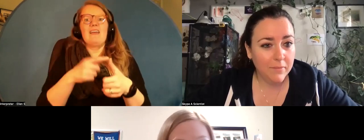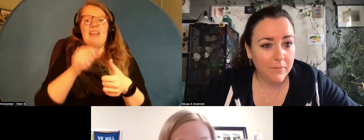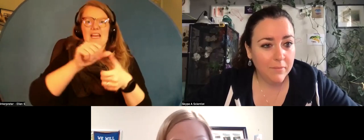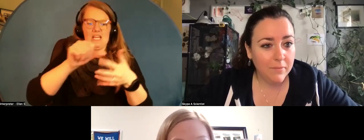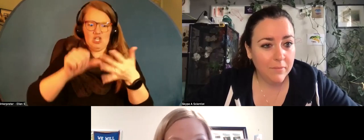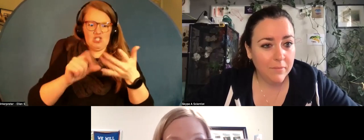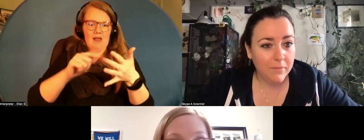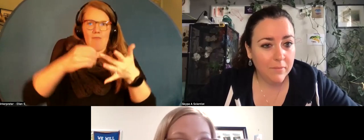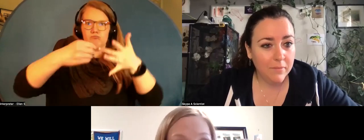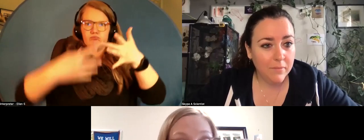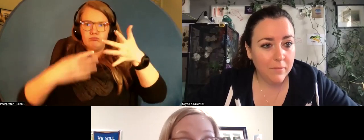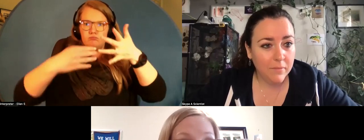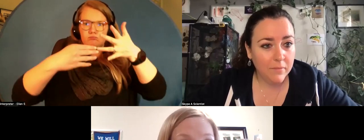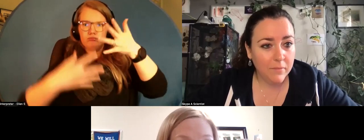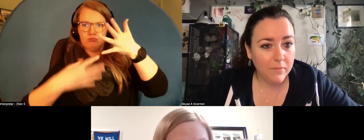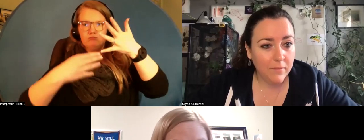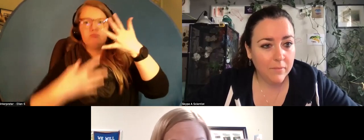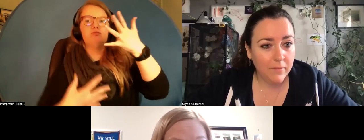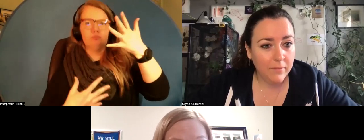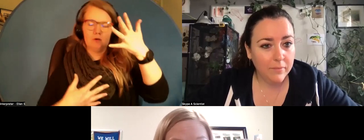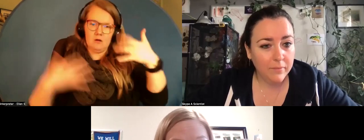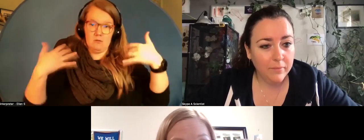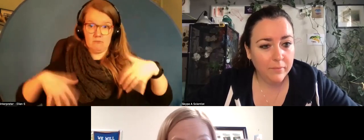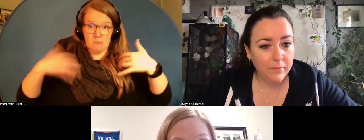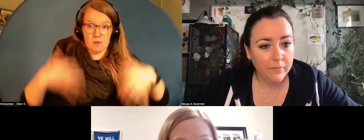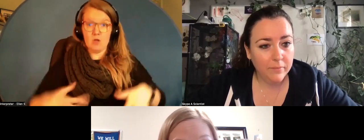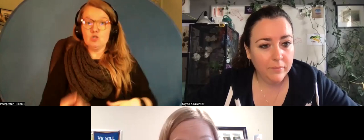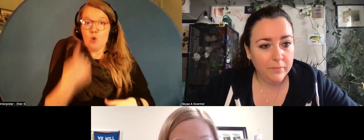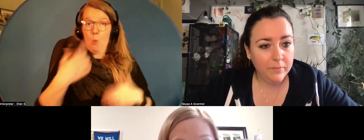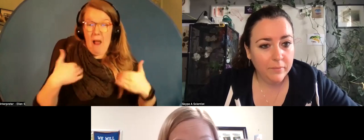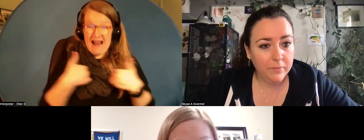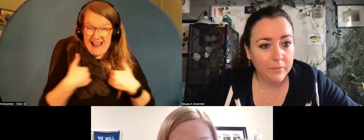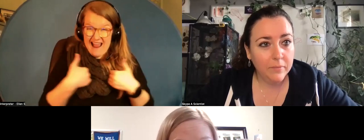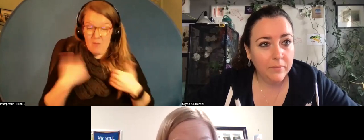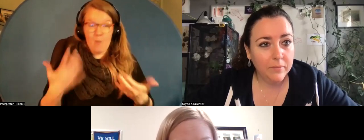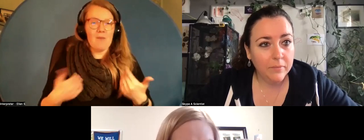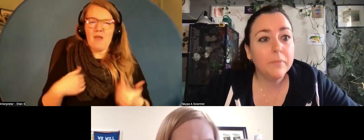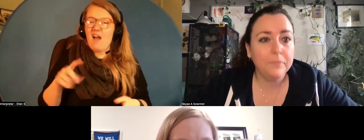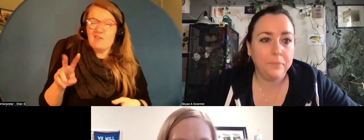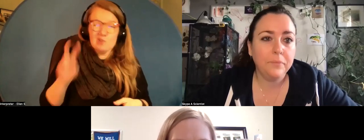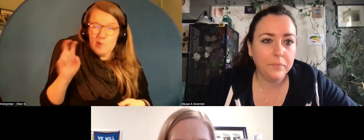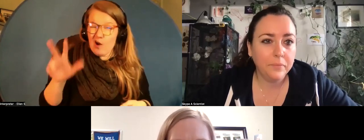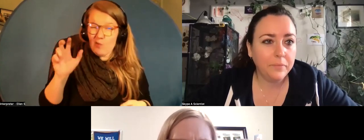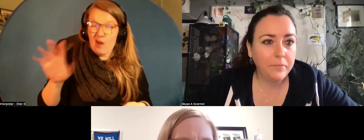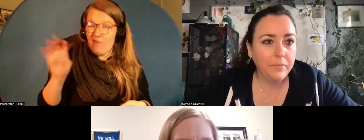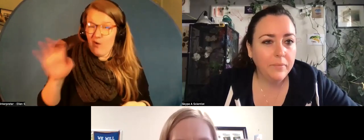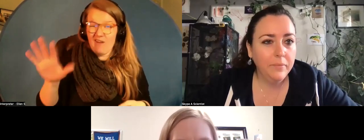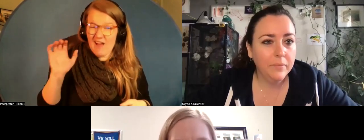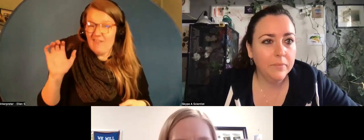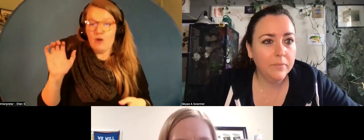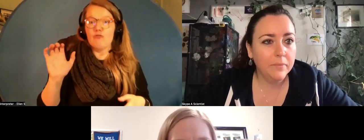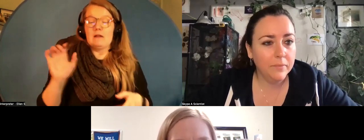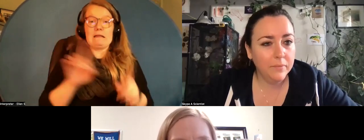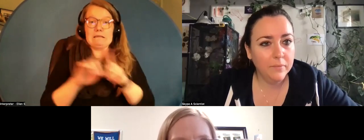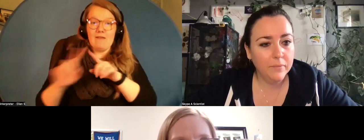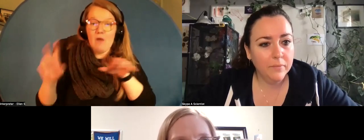another species and some of another. So a single animal might have hundreds of individual parasites, and it might have 5